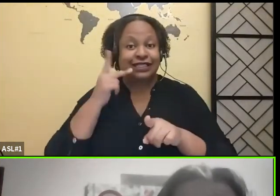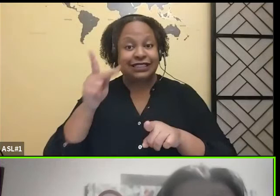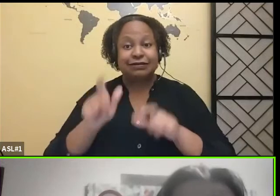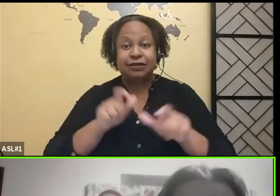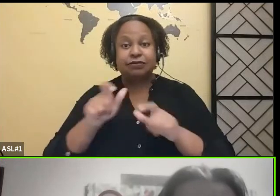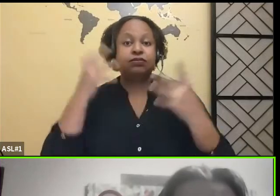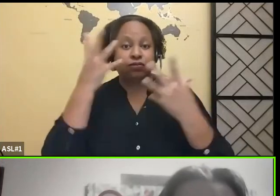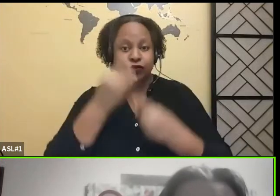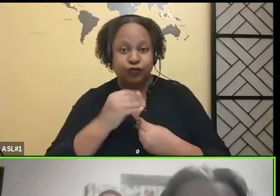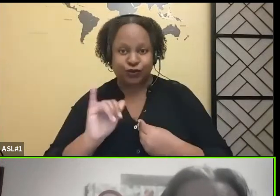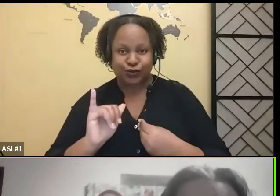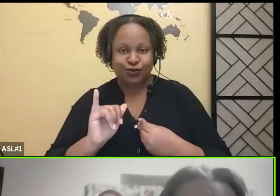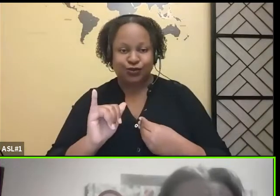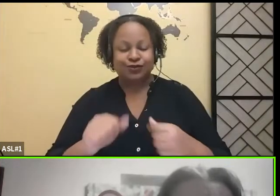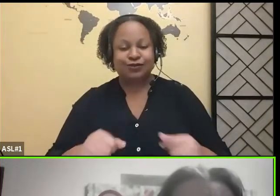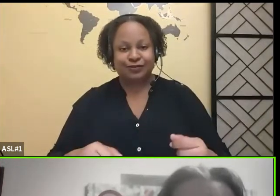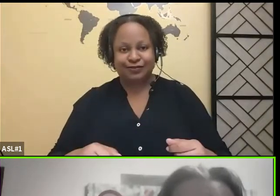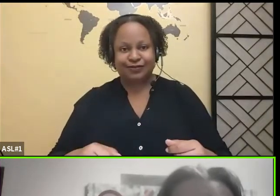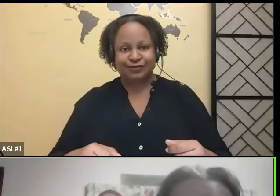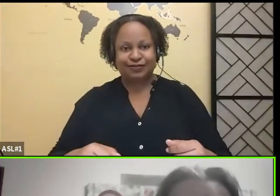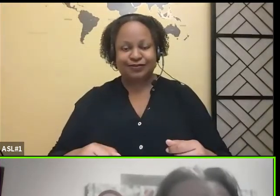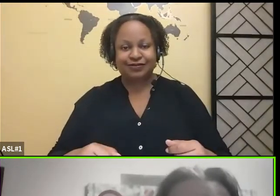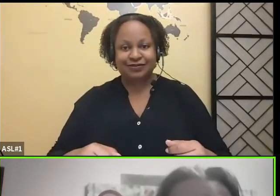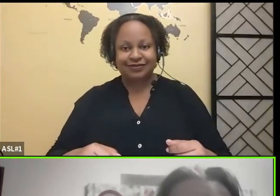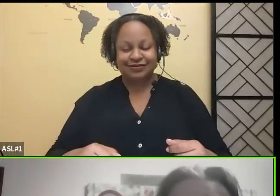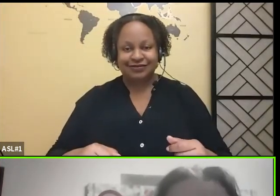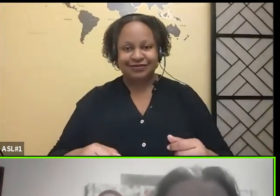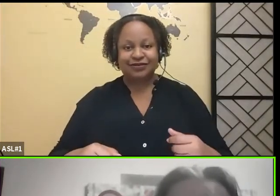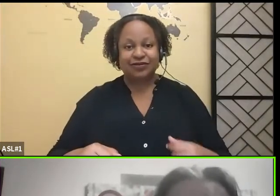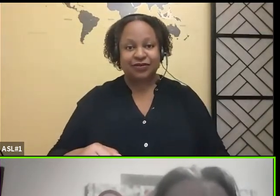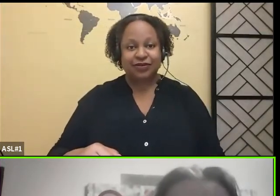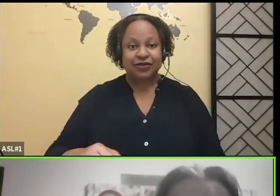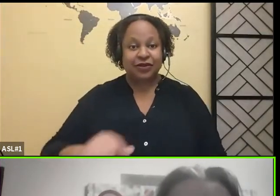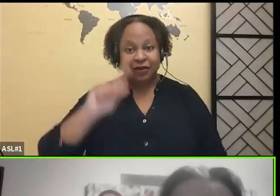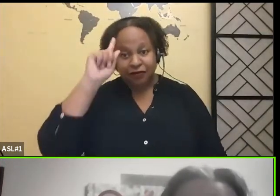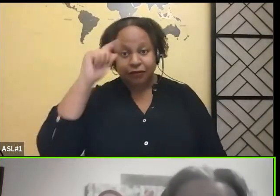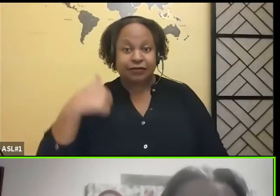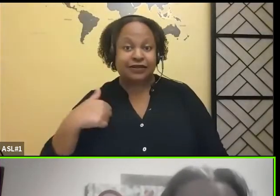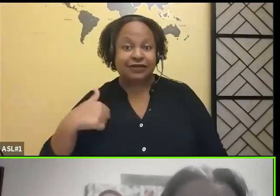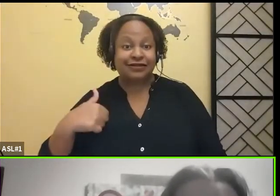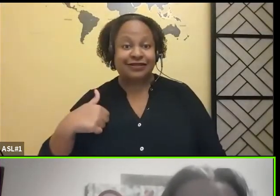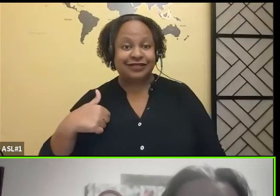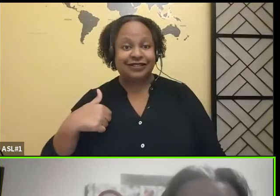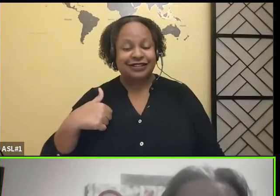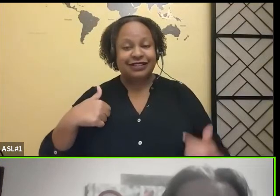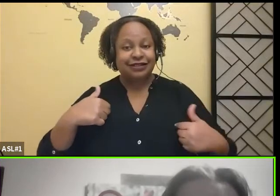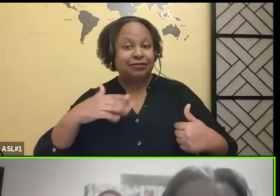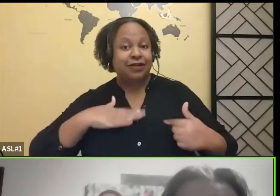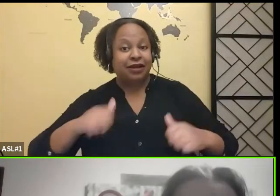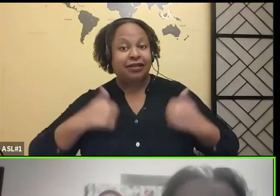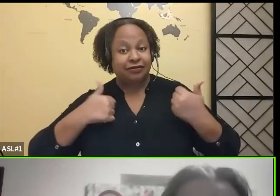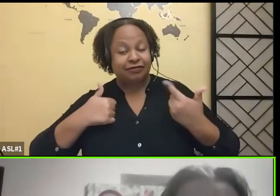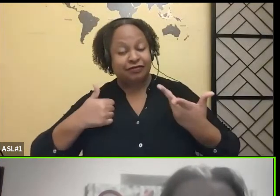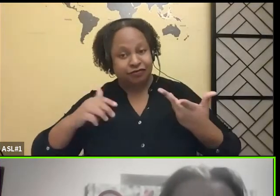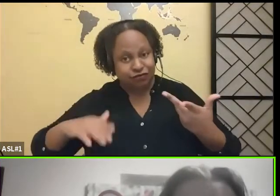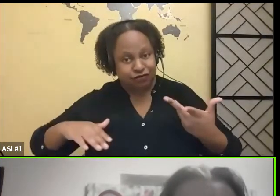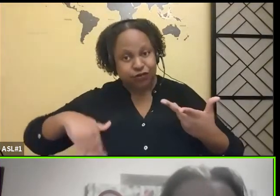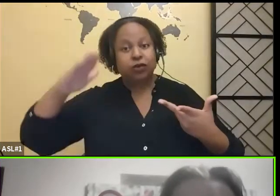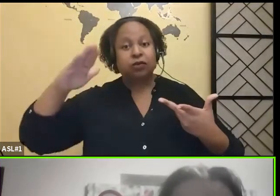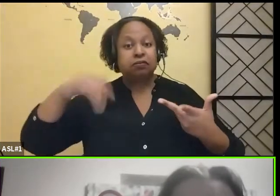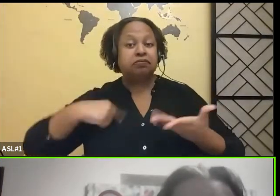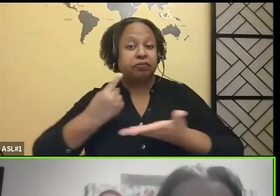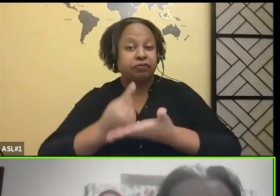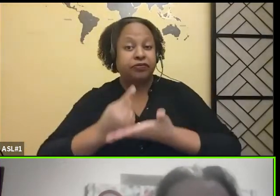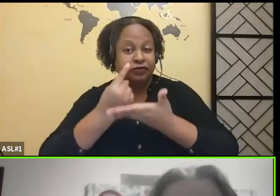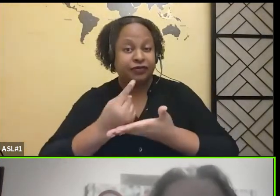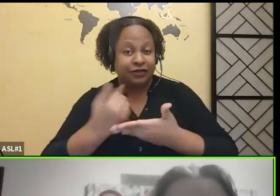beautiful, you know, and to me, you know, I mean, we had a lot of privilege in our life. I can't, Matt, you know,